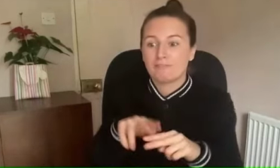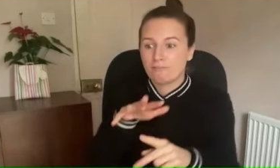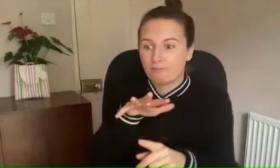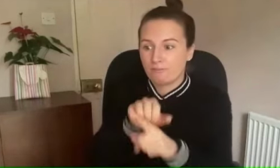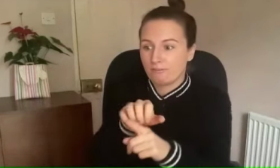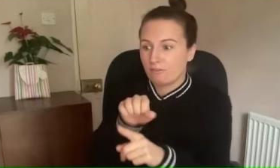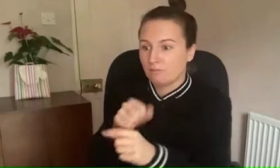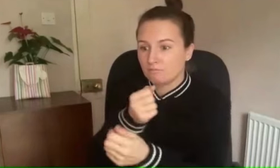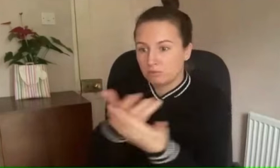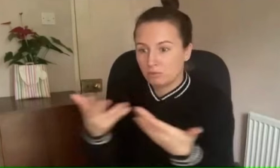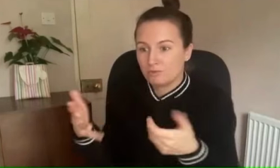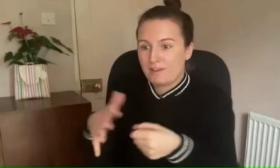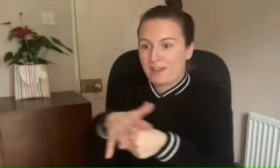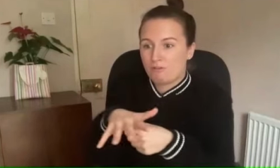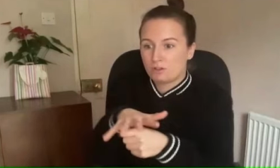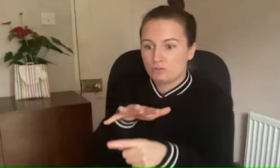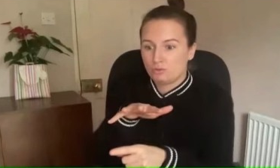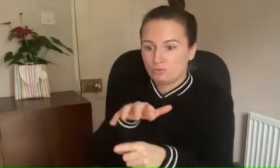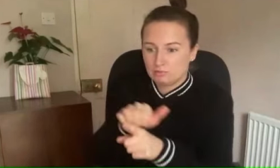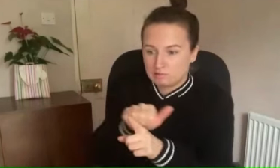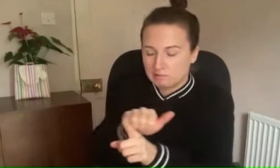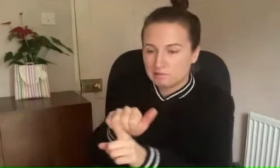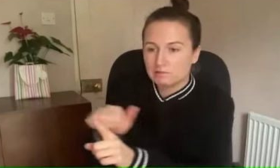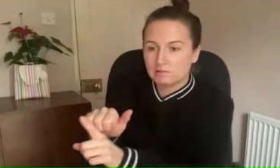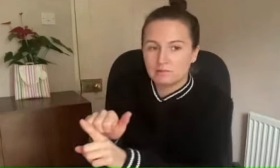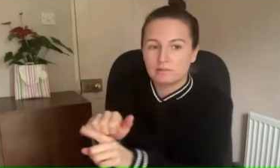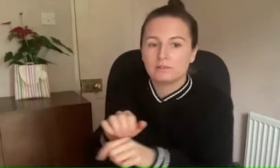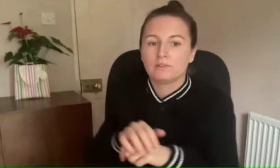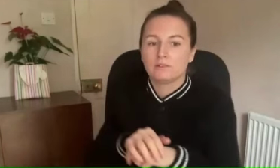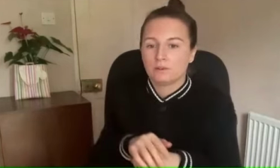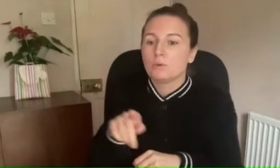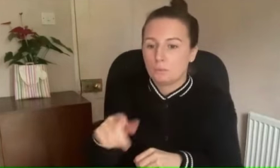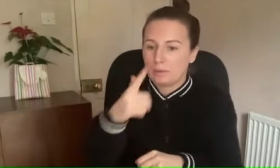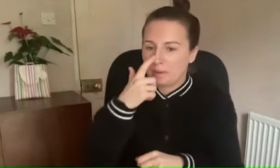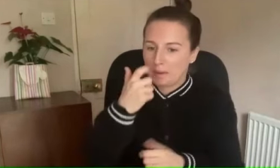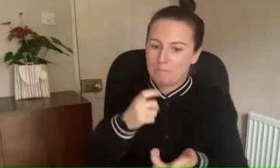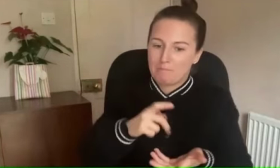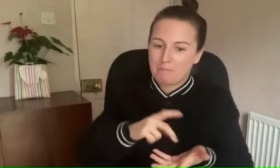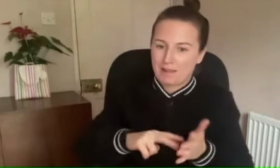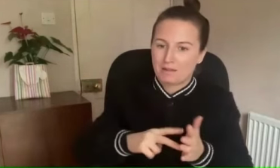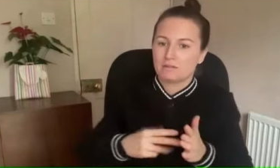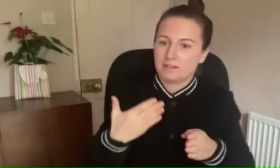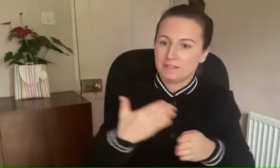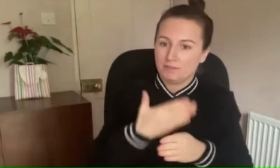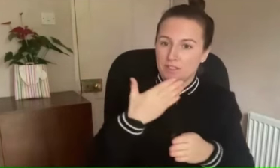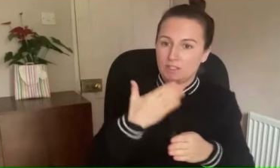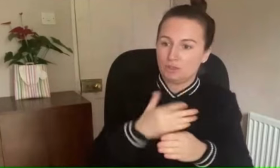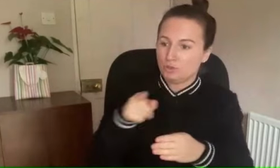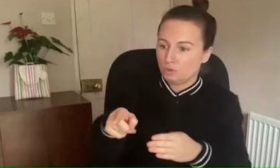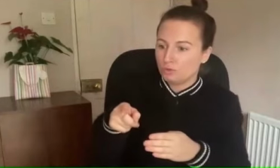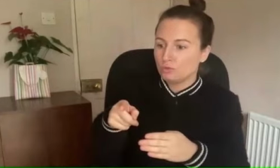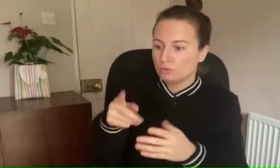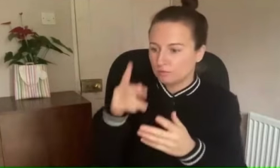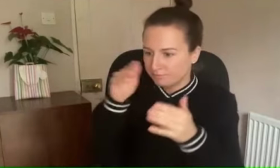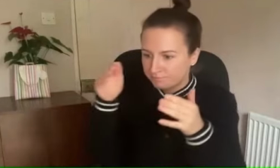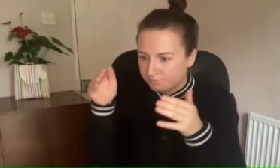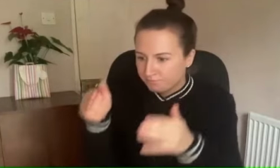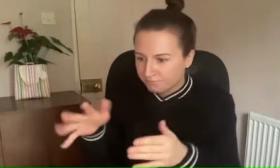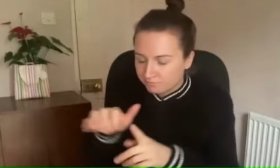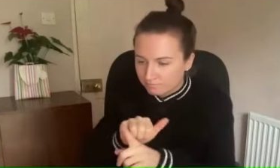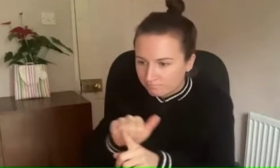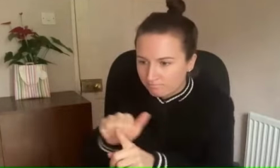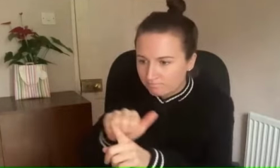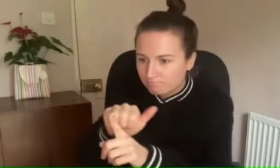way. Where multiple areas need addressing, the Hub lead organisation will determine priorities and plan